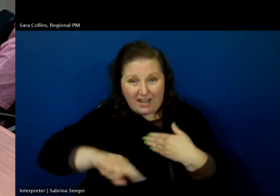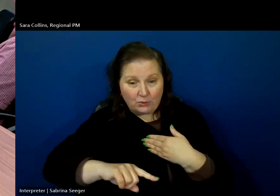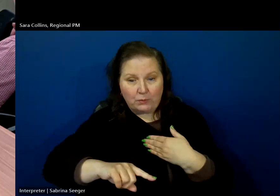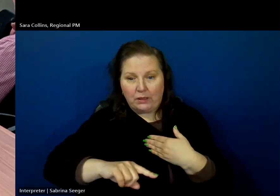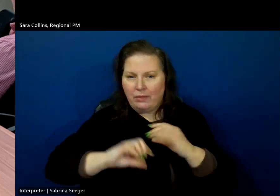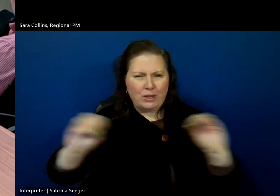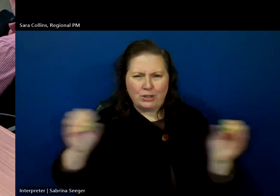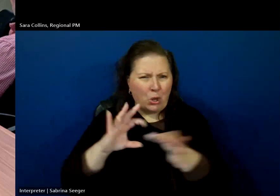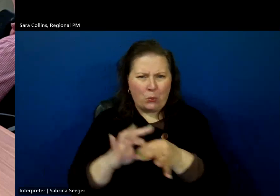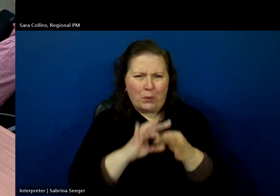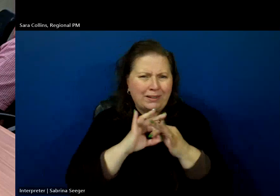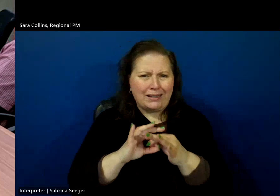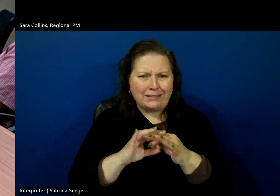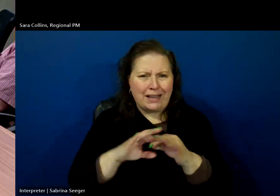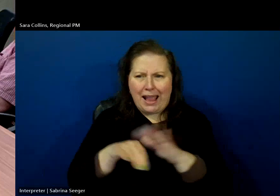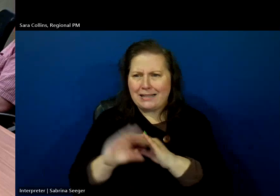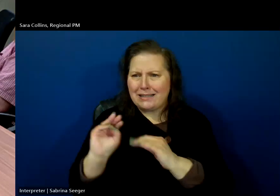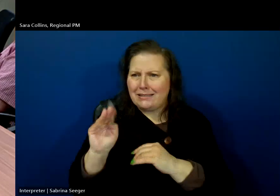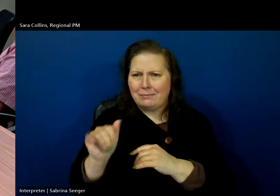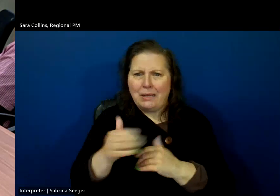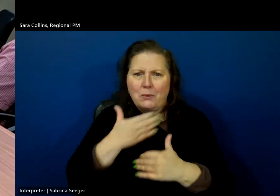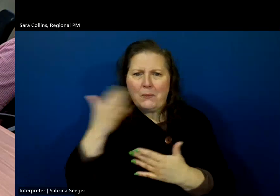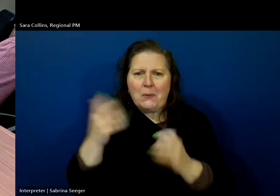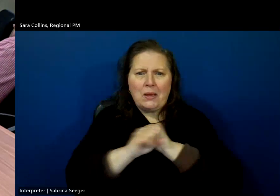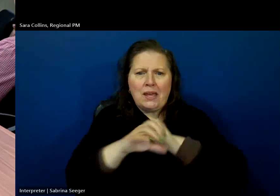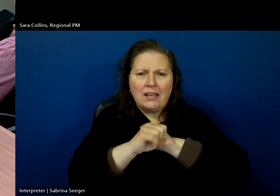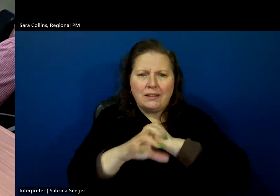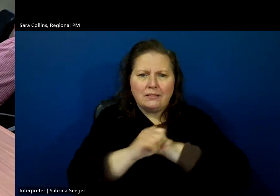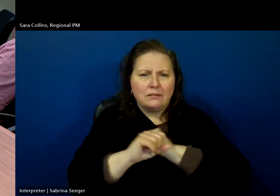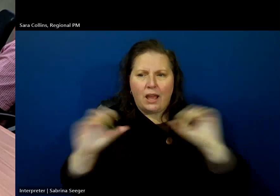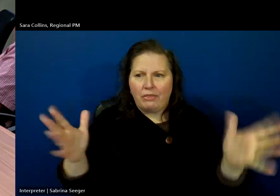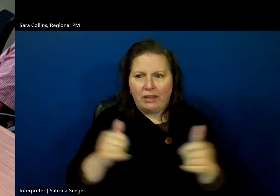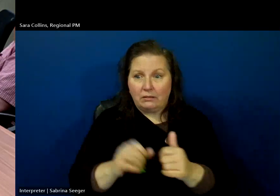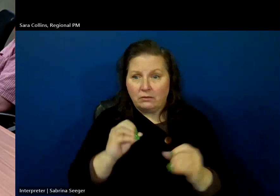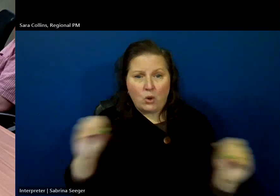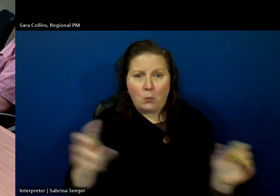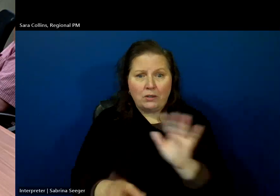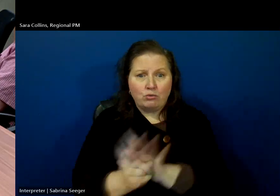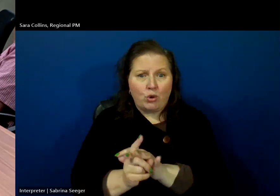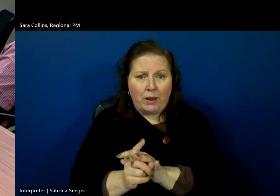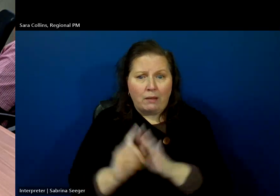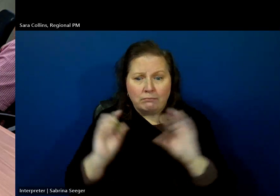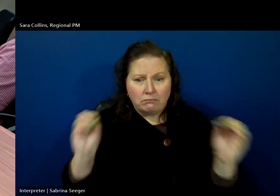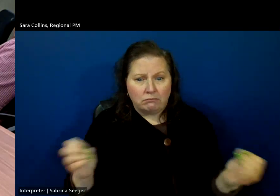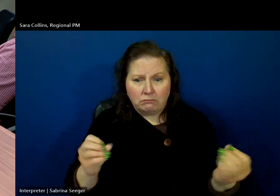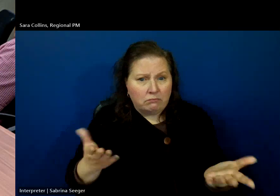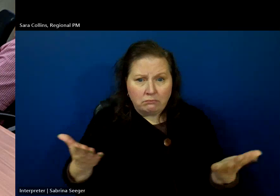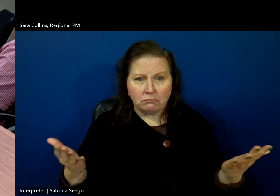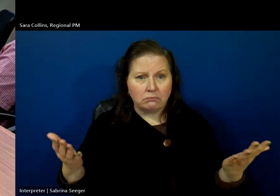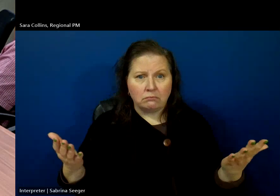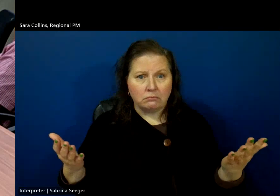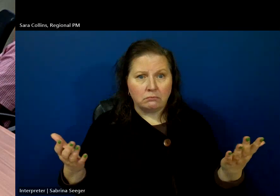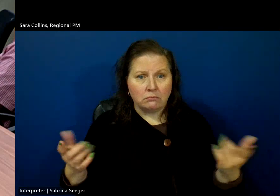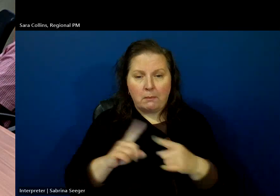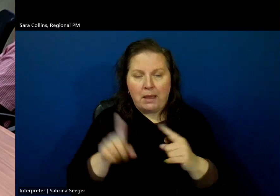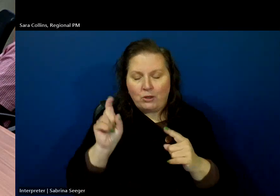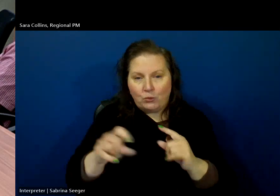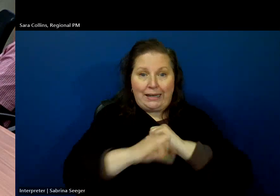no coordination with the Access Media Organizations. That's why you don't have any turnout here, among other things. But you need